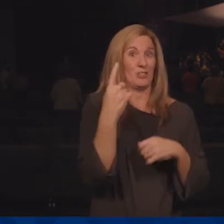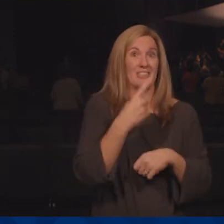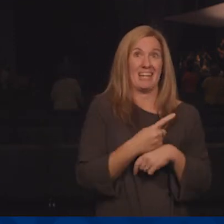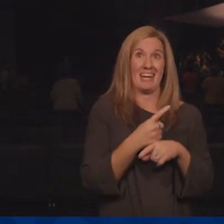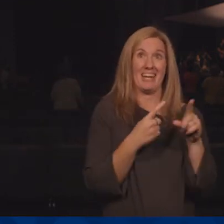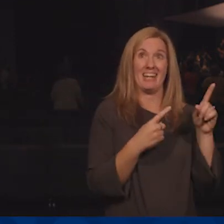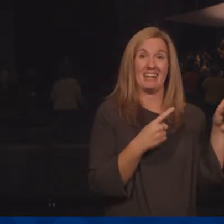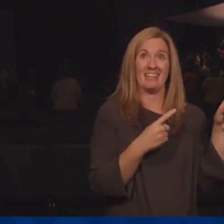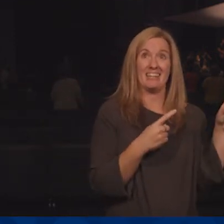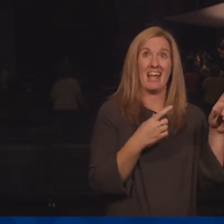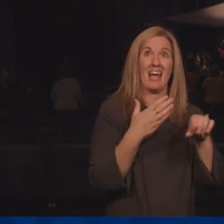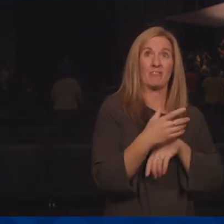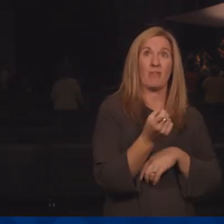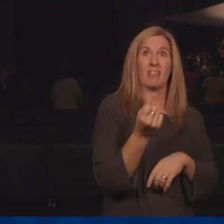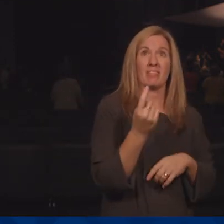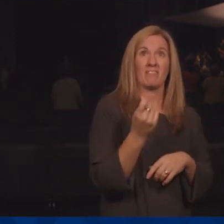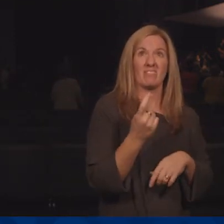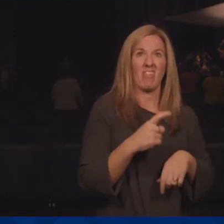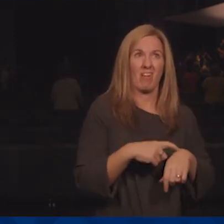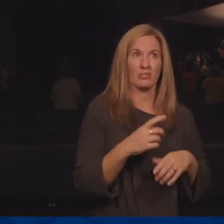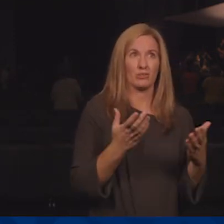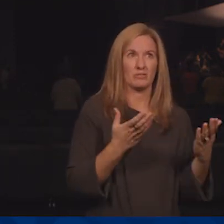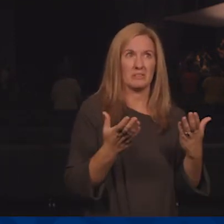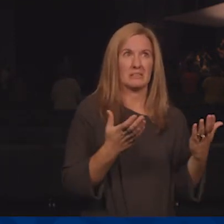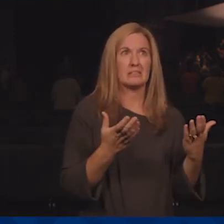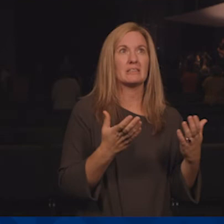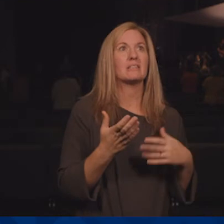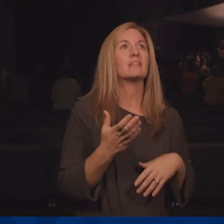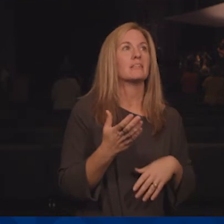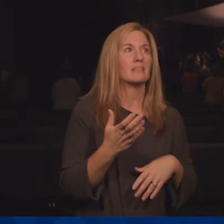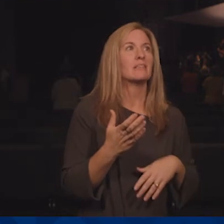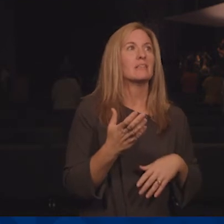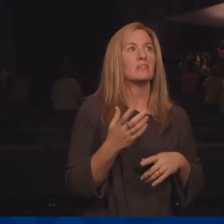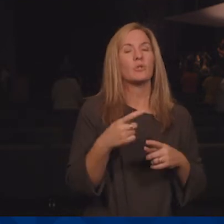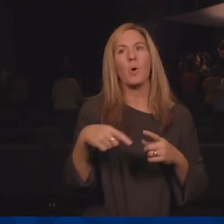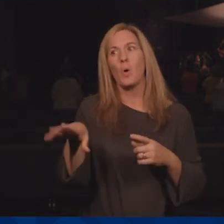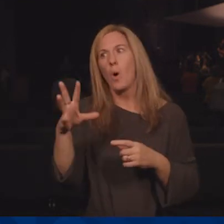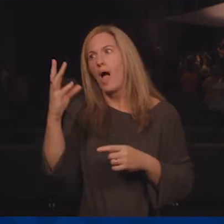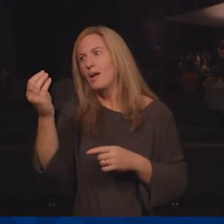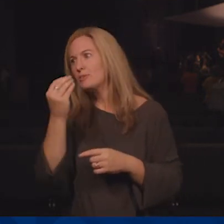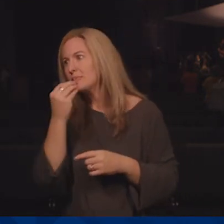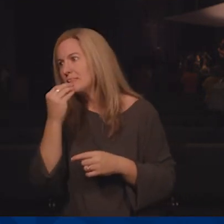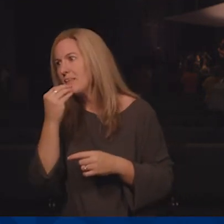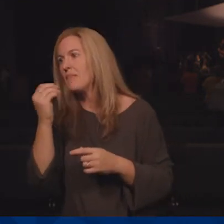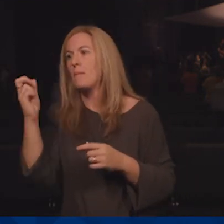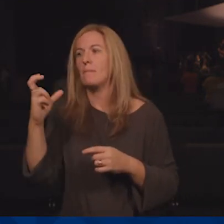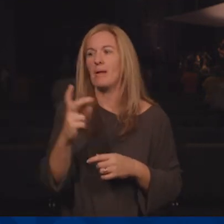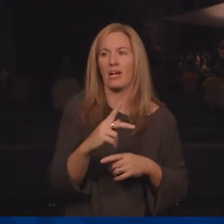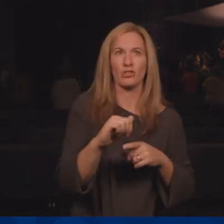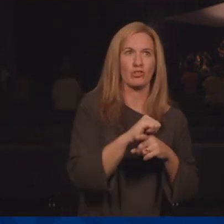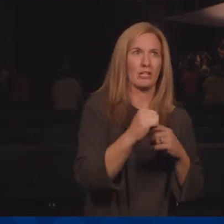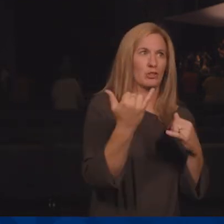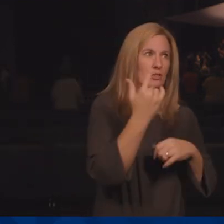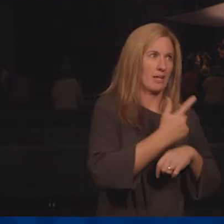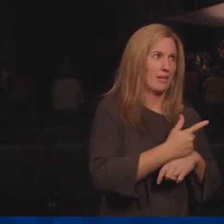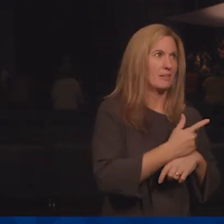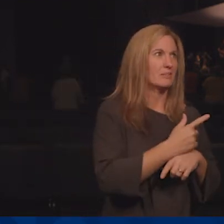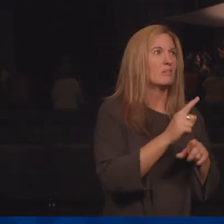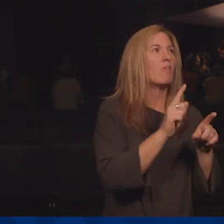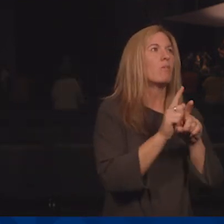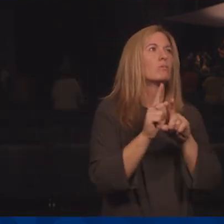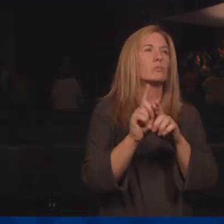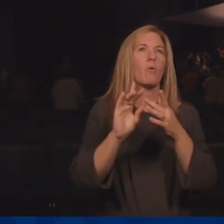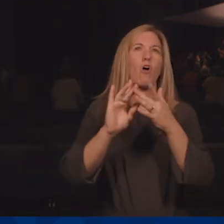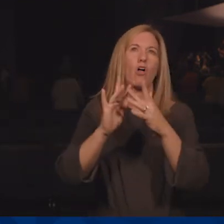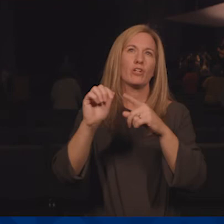doors. So head on out, come for lunch, come on back for training today for Alpha. We also have an online training on Tuesday,